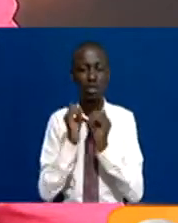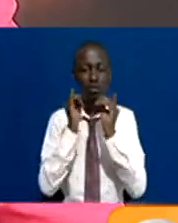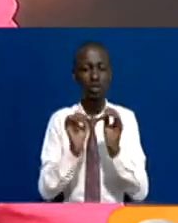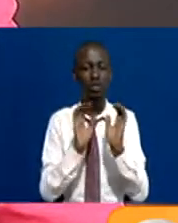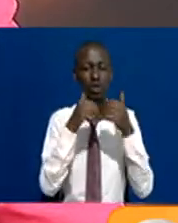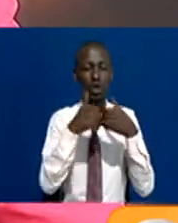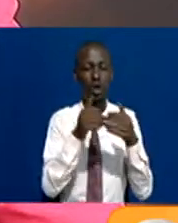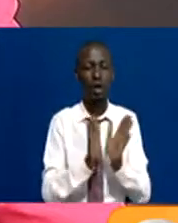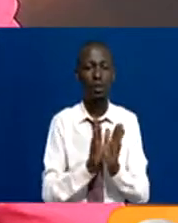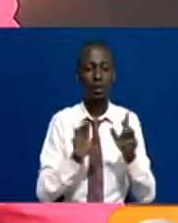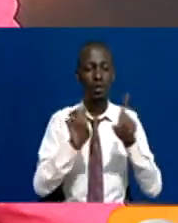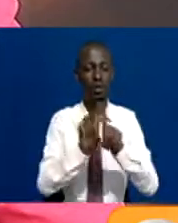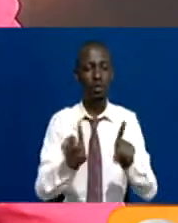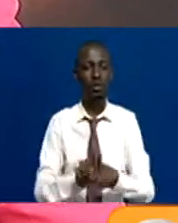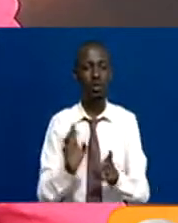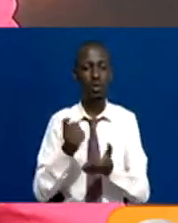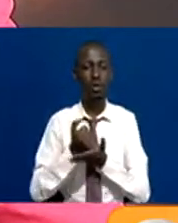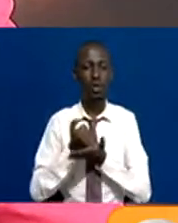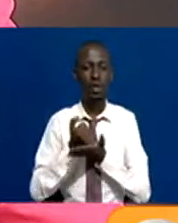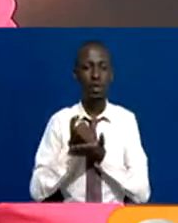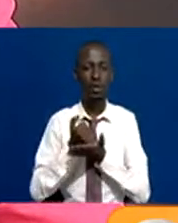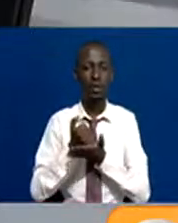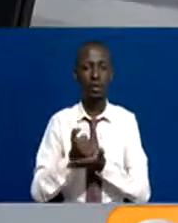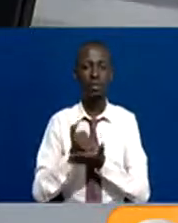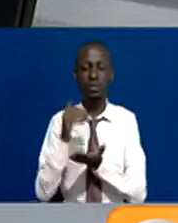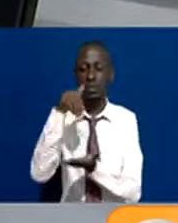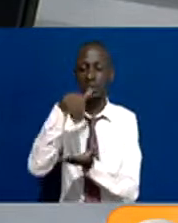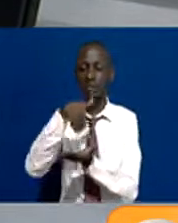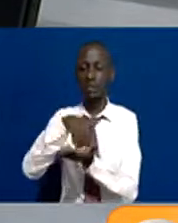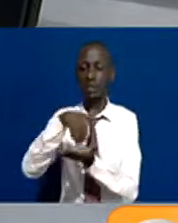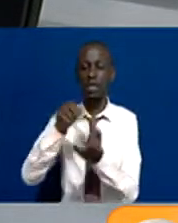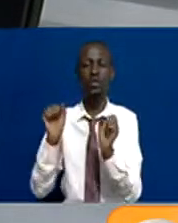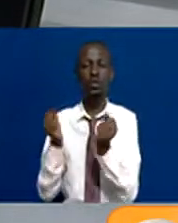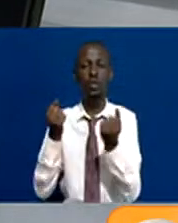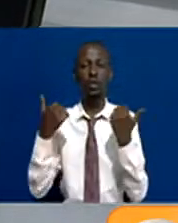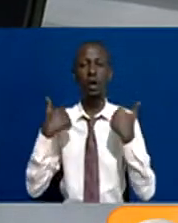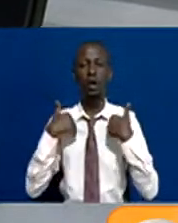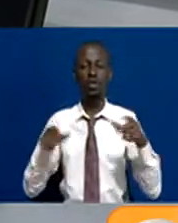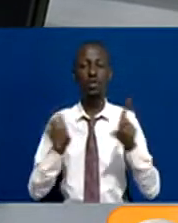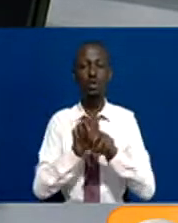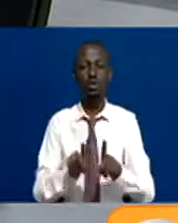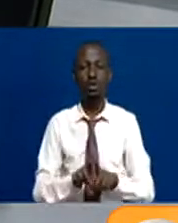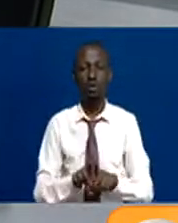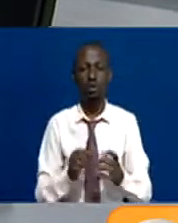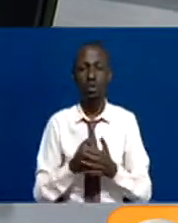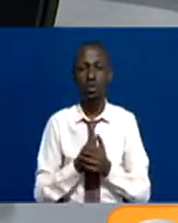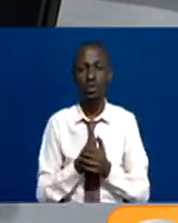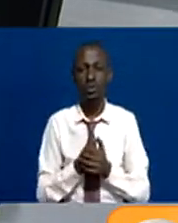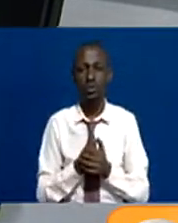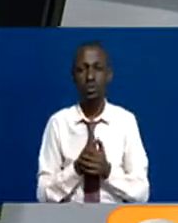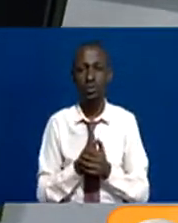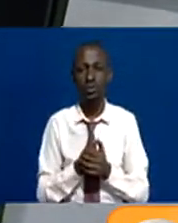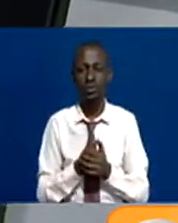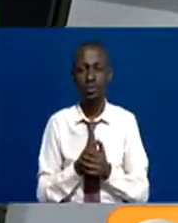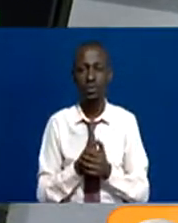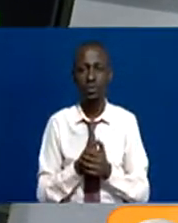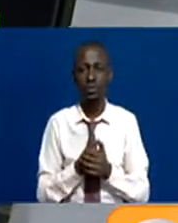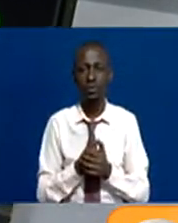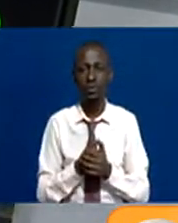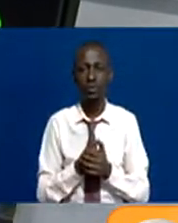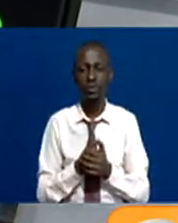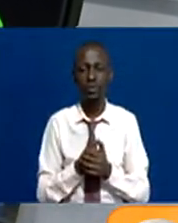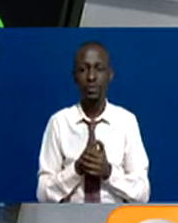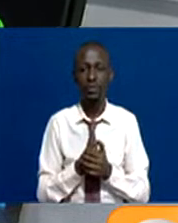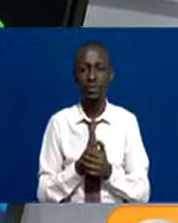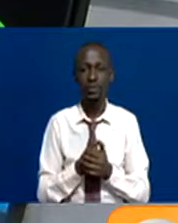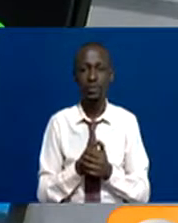that are running the rescue centers that are there. Right. But it's so fragmented that you